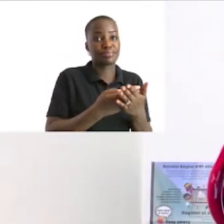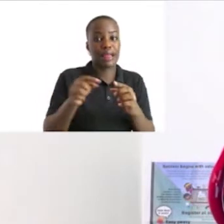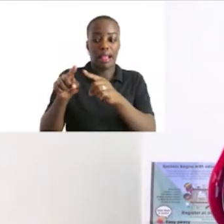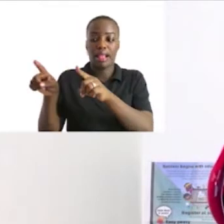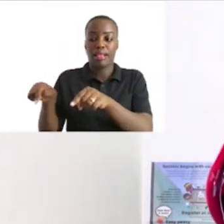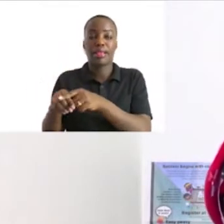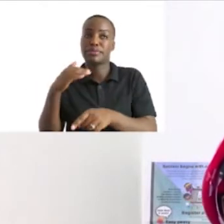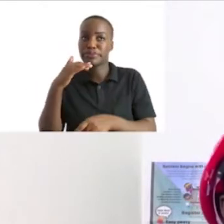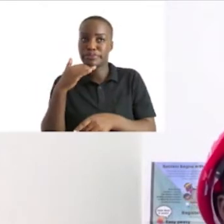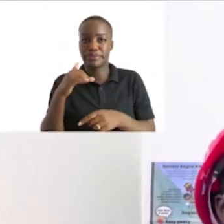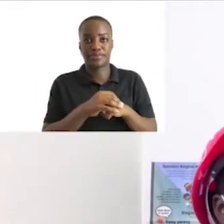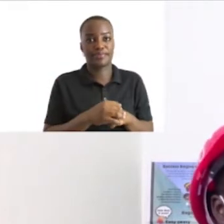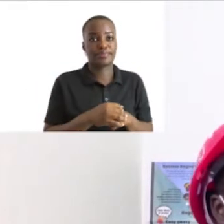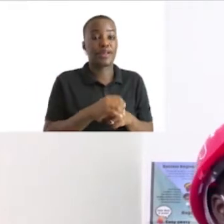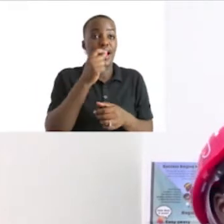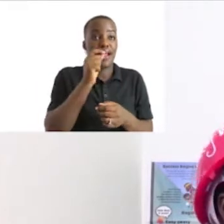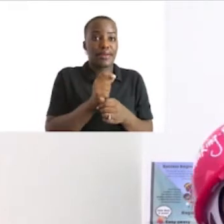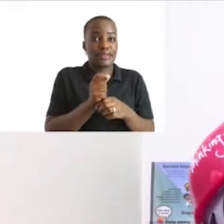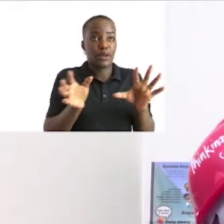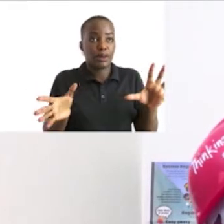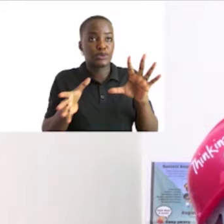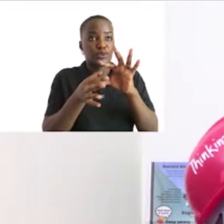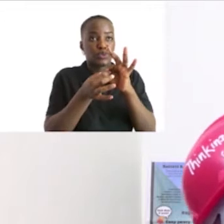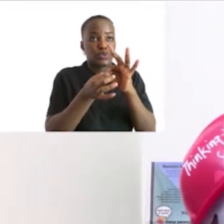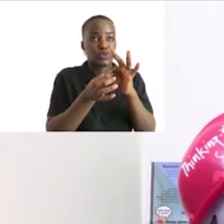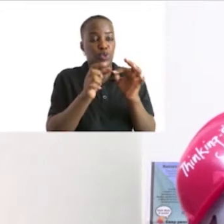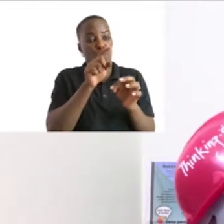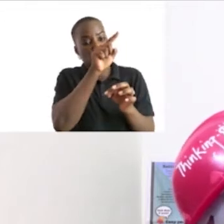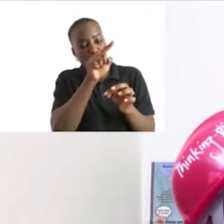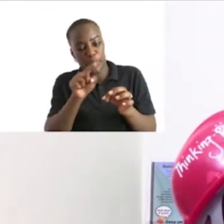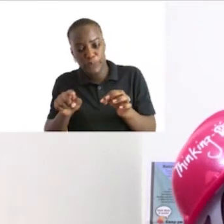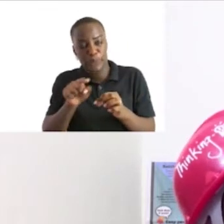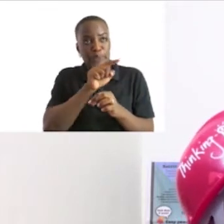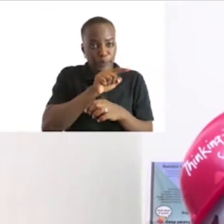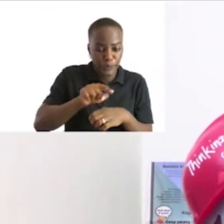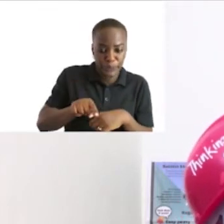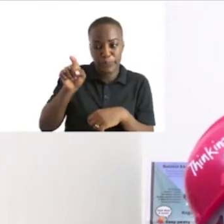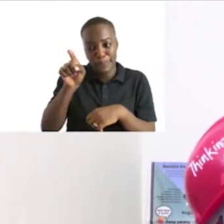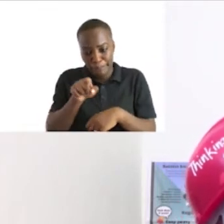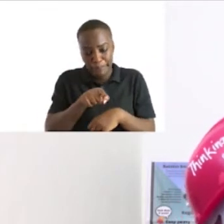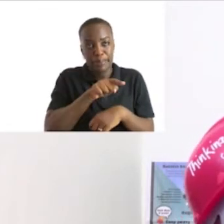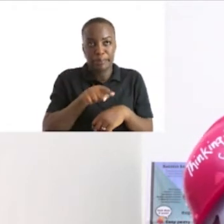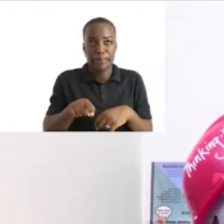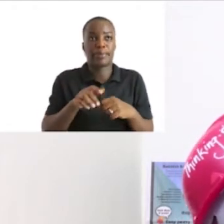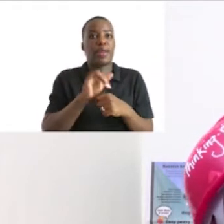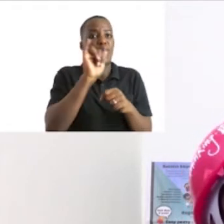please take out your pencil and you're going to match with each box that we are going to be doing.